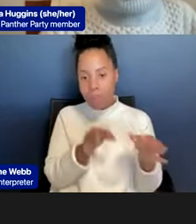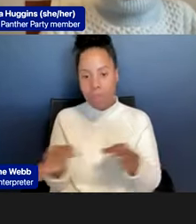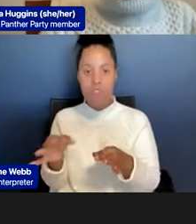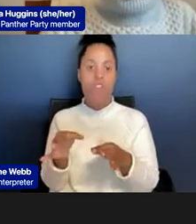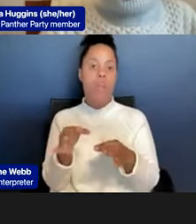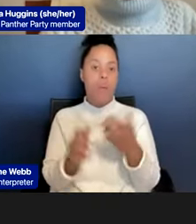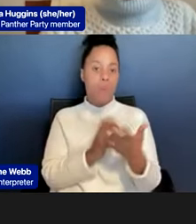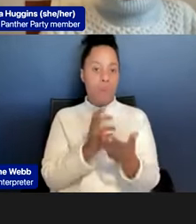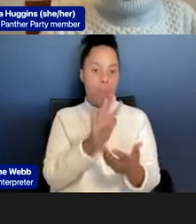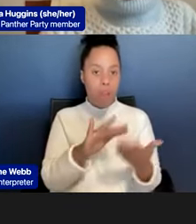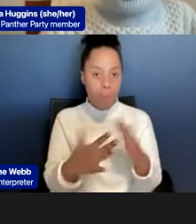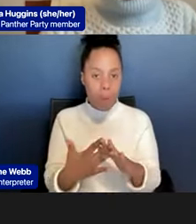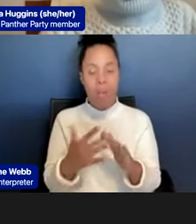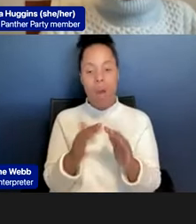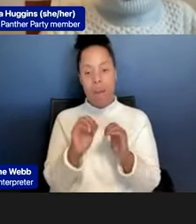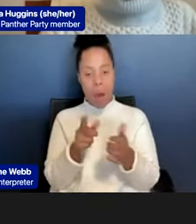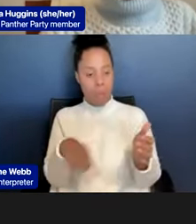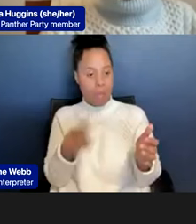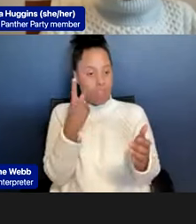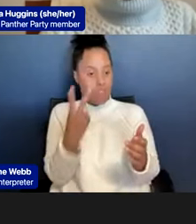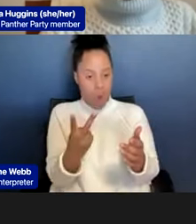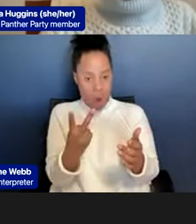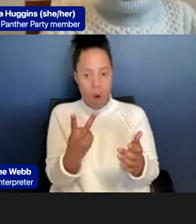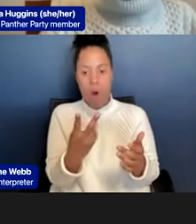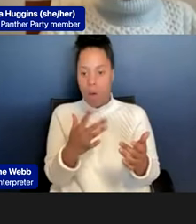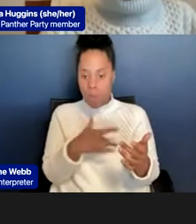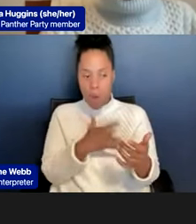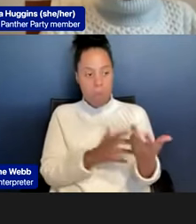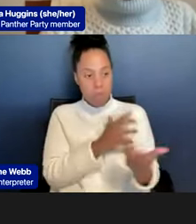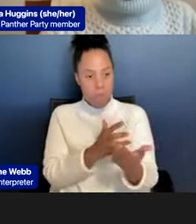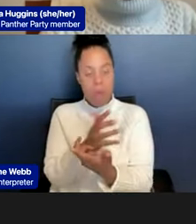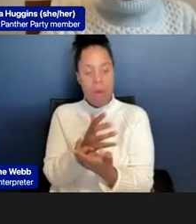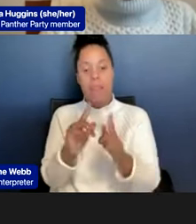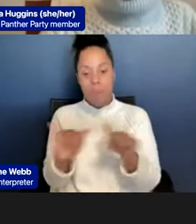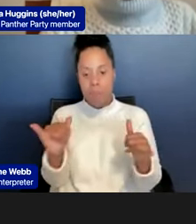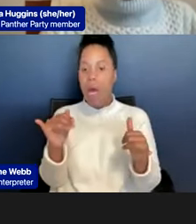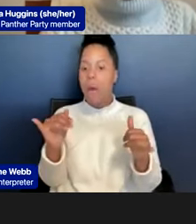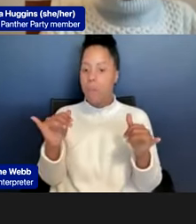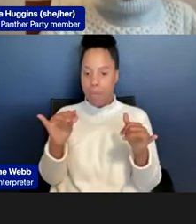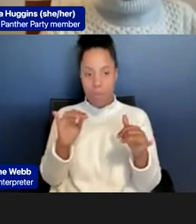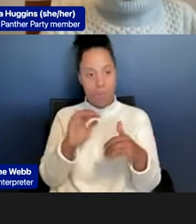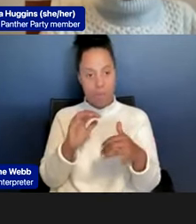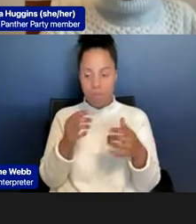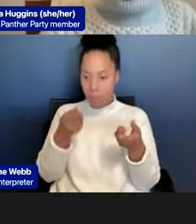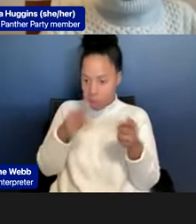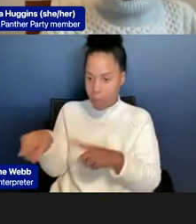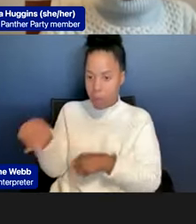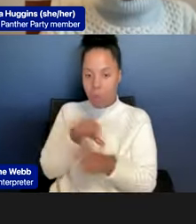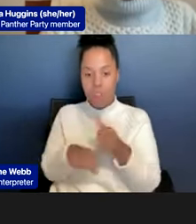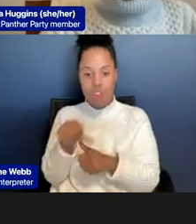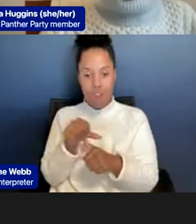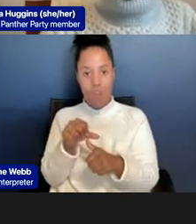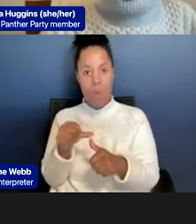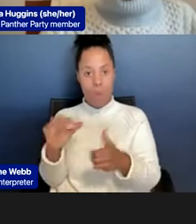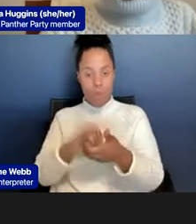fit, but being accountable to each other around mutually agreed upon coalition things. So Bob